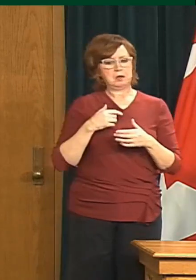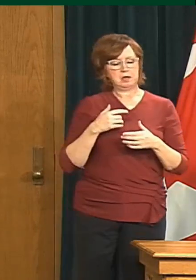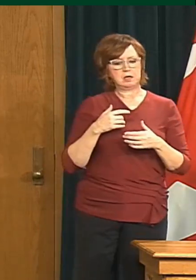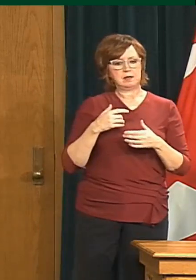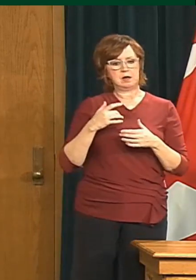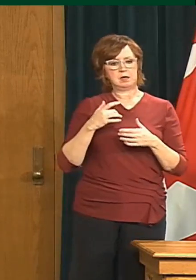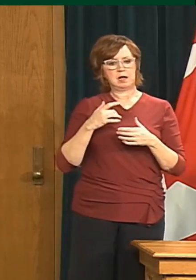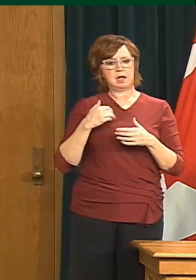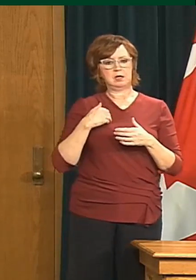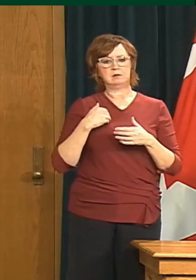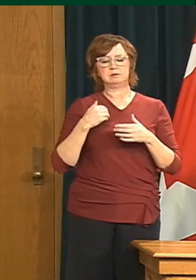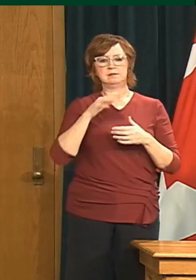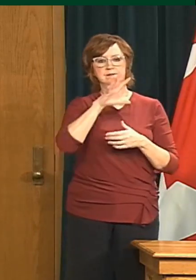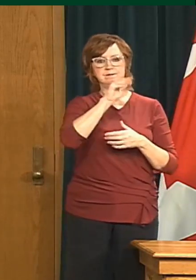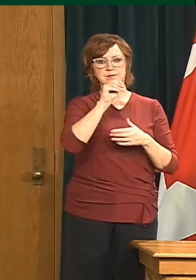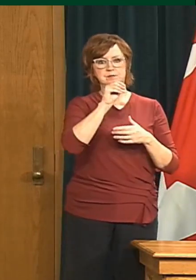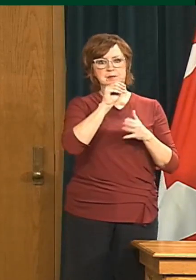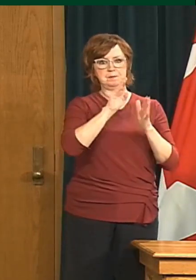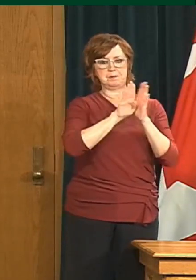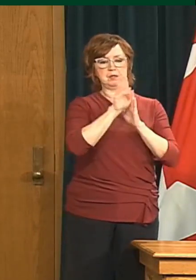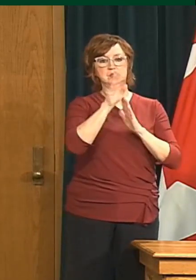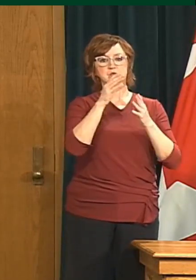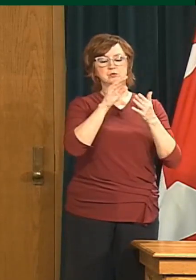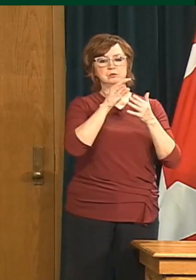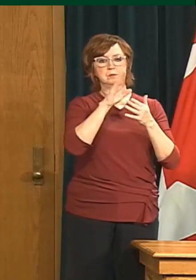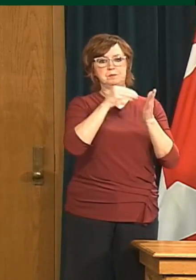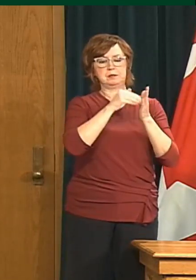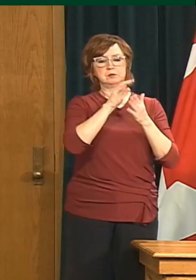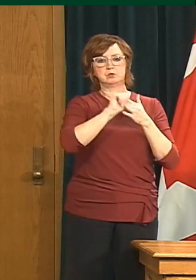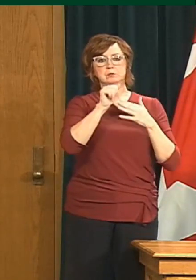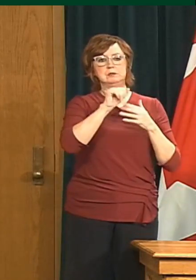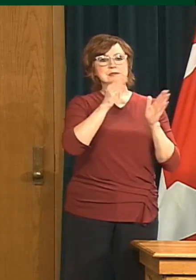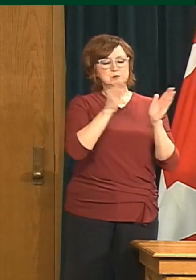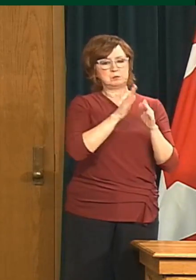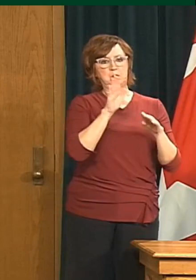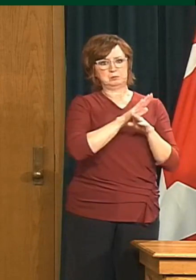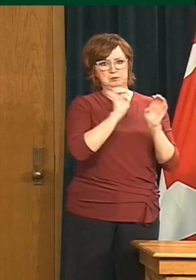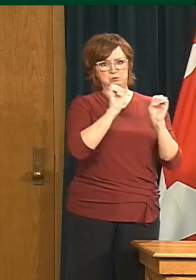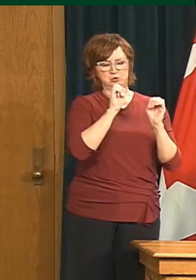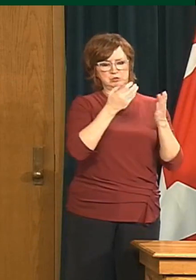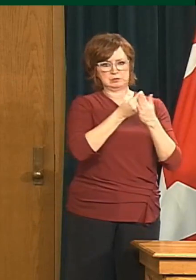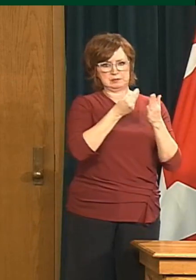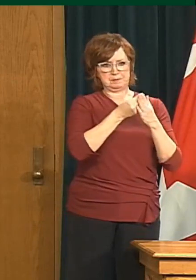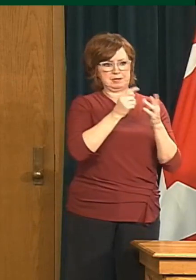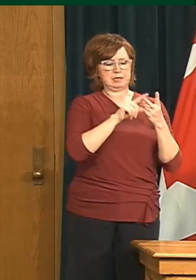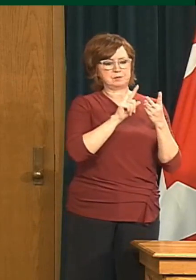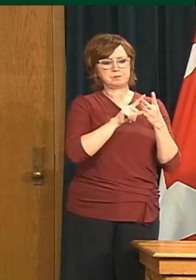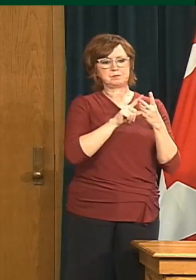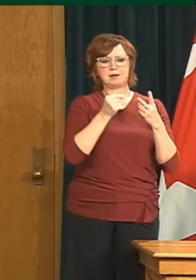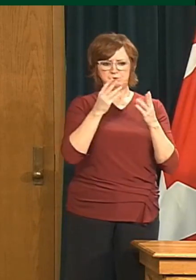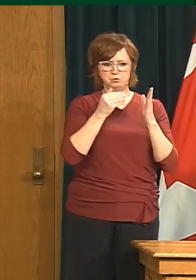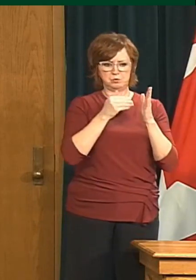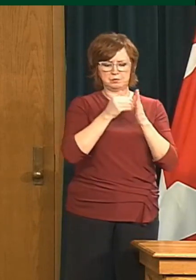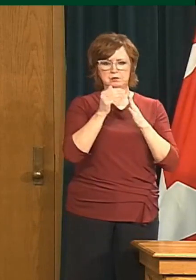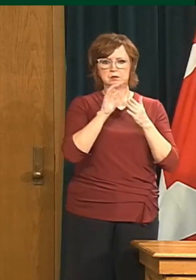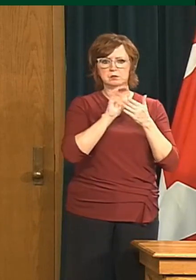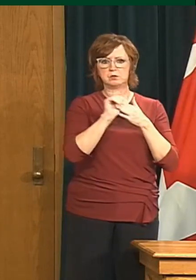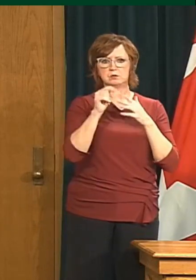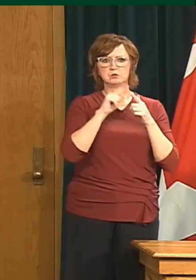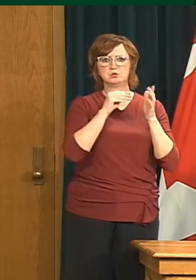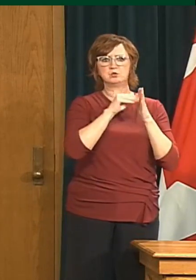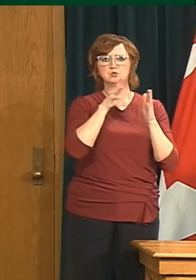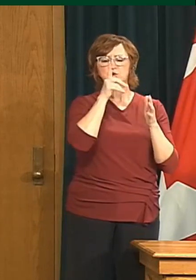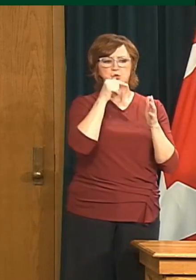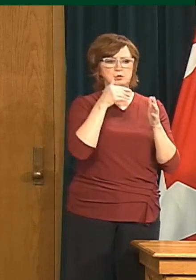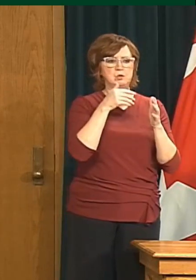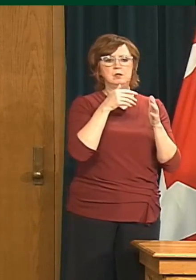the Small Business Emergency Grant Program. We have a few $1,000,000 that we have put into our post-secondary students. We